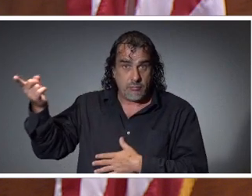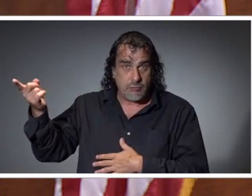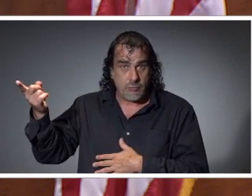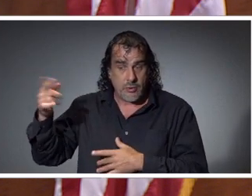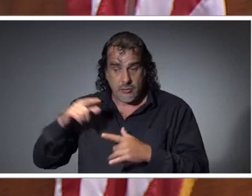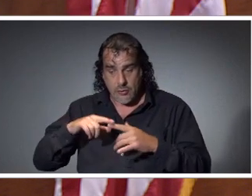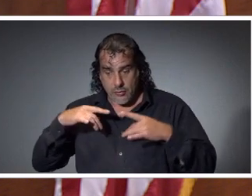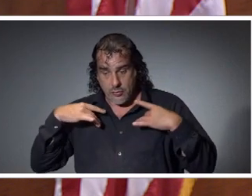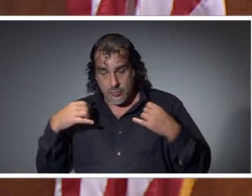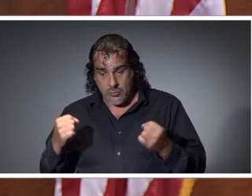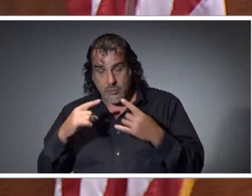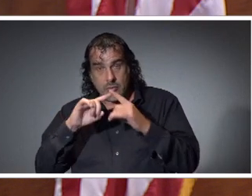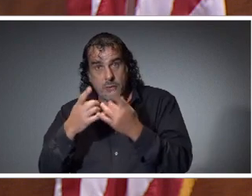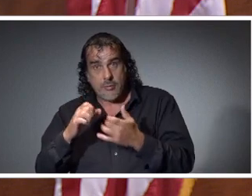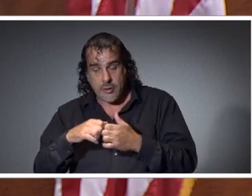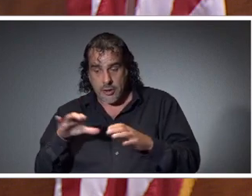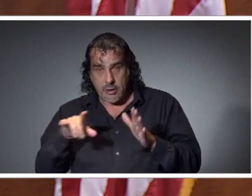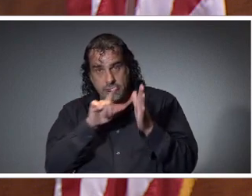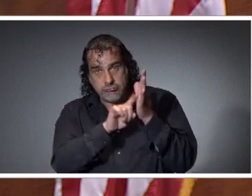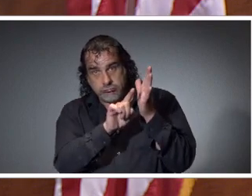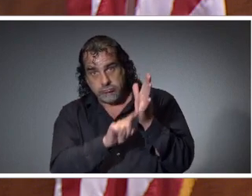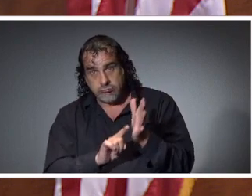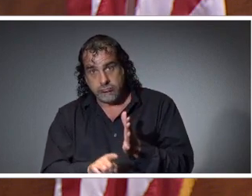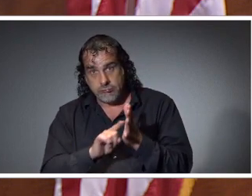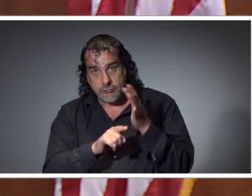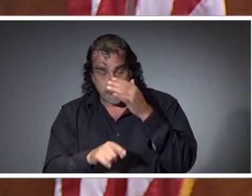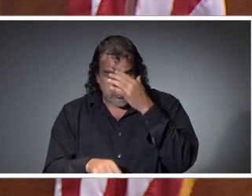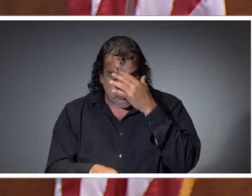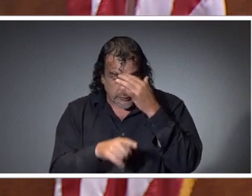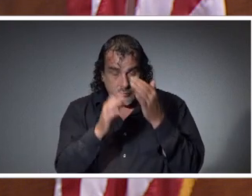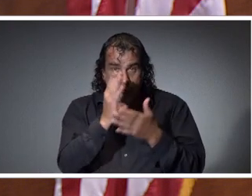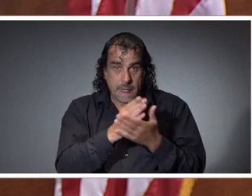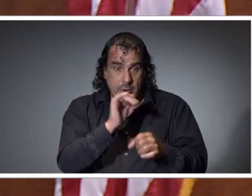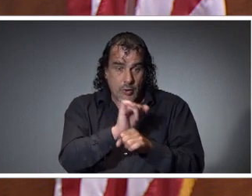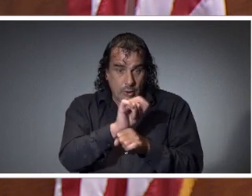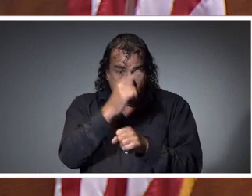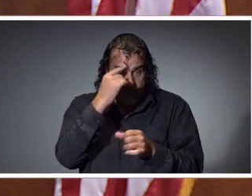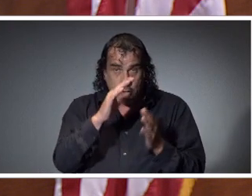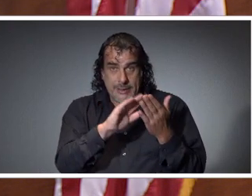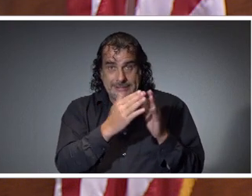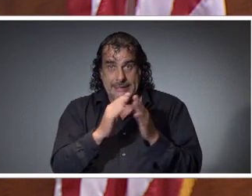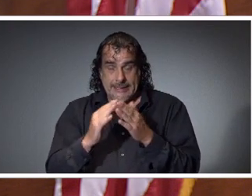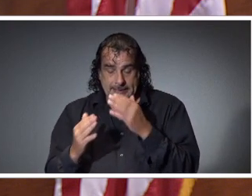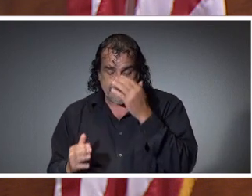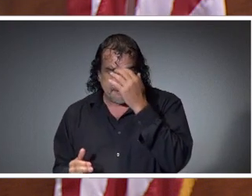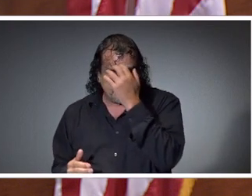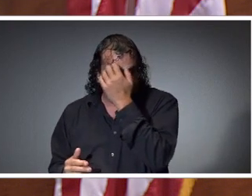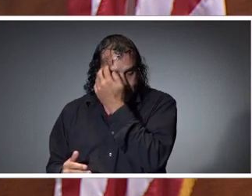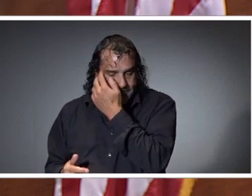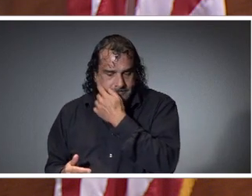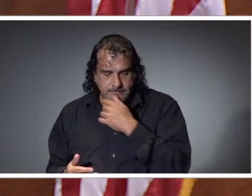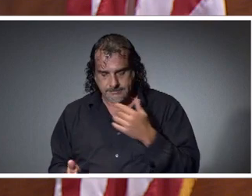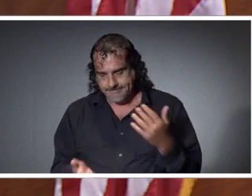can do their work to ensure that if there's someone that works for a city that, say, for instance, is in